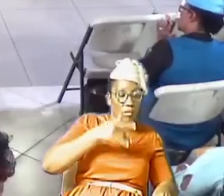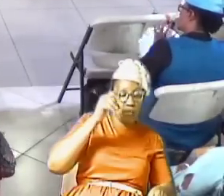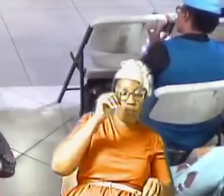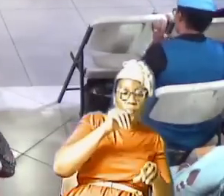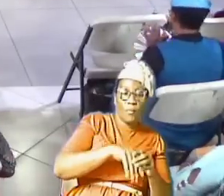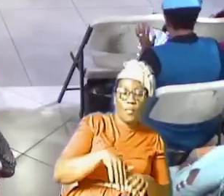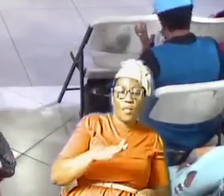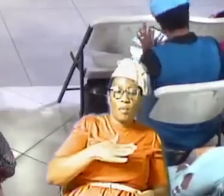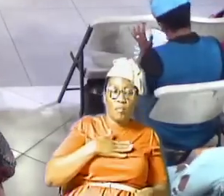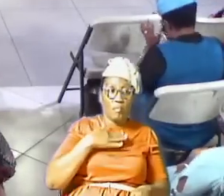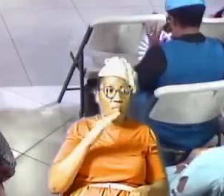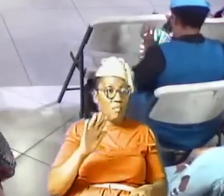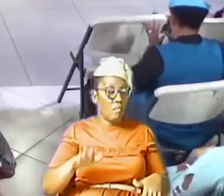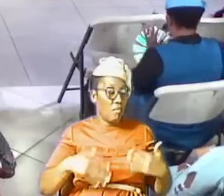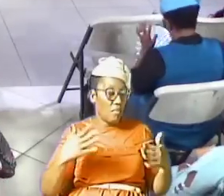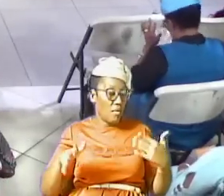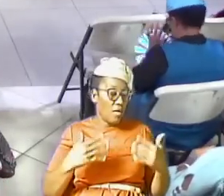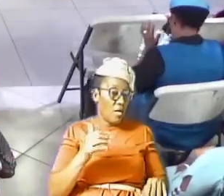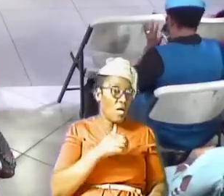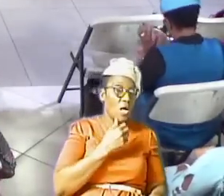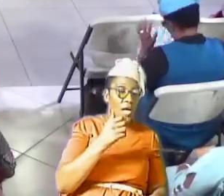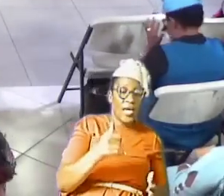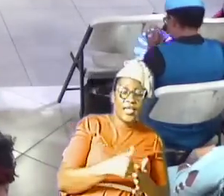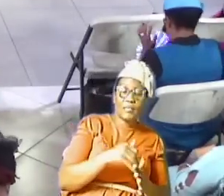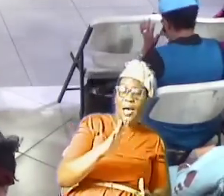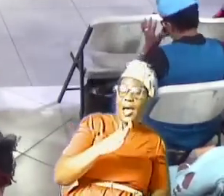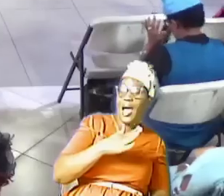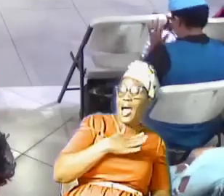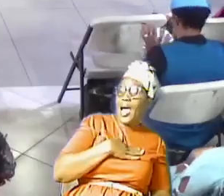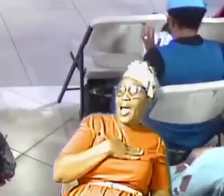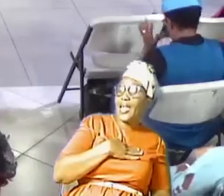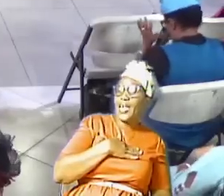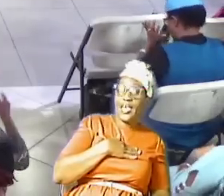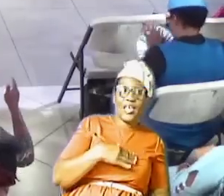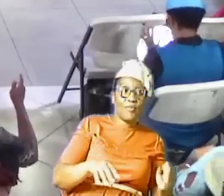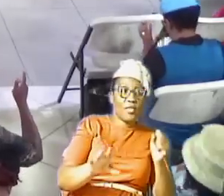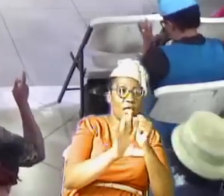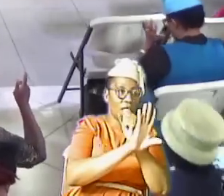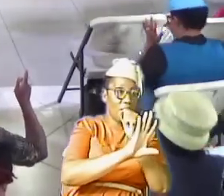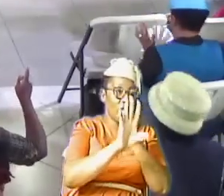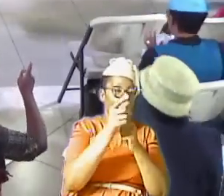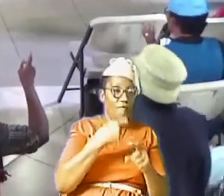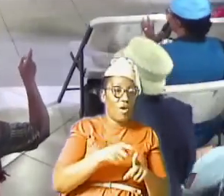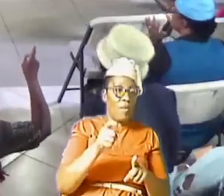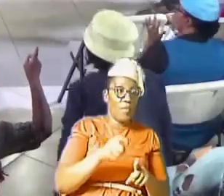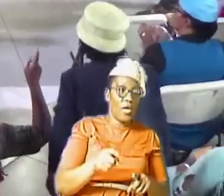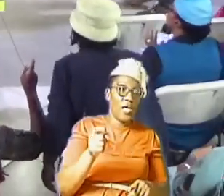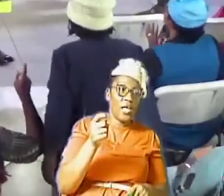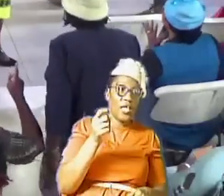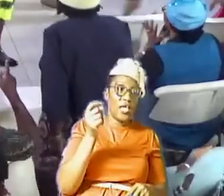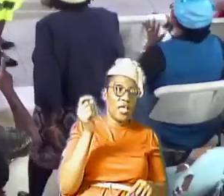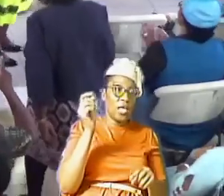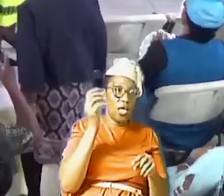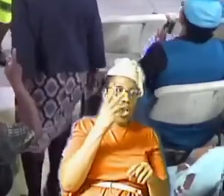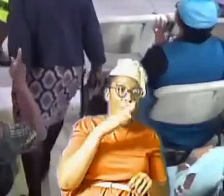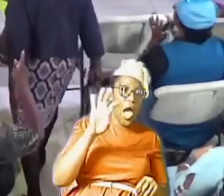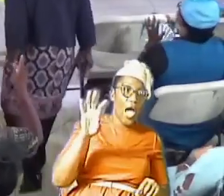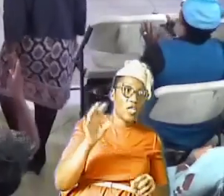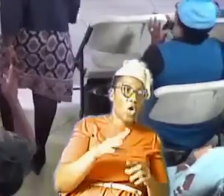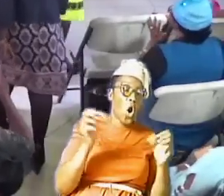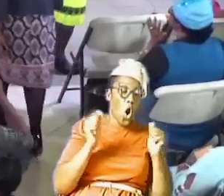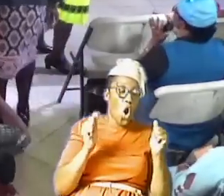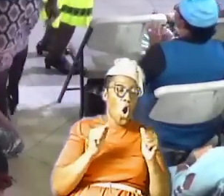wonderful feeling in my happy soul. He's mine. Protecting me from the